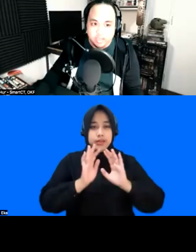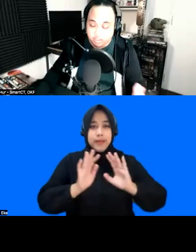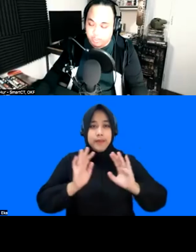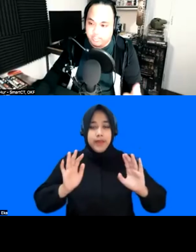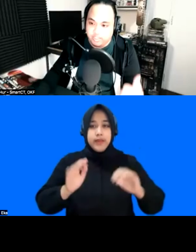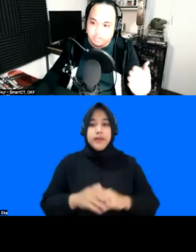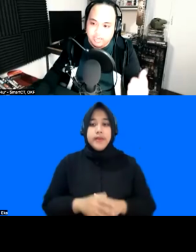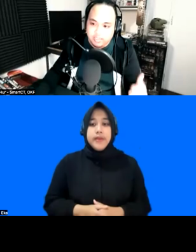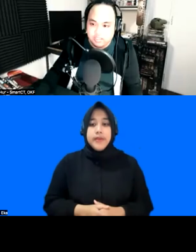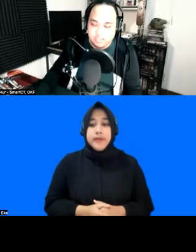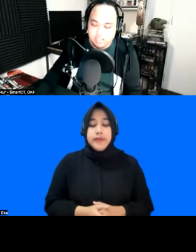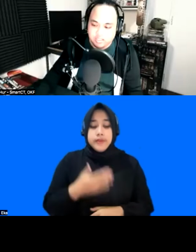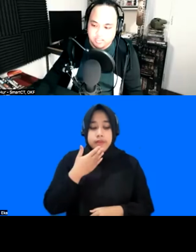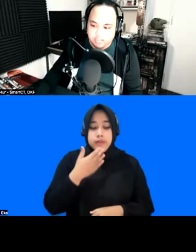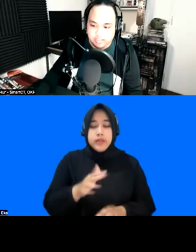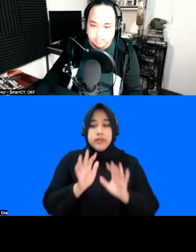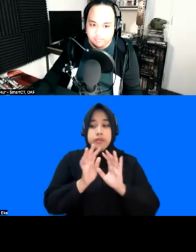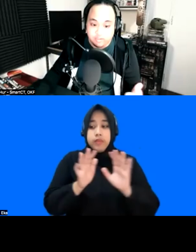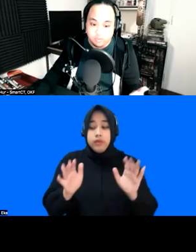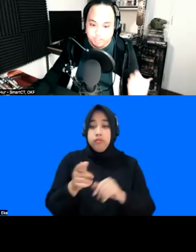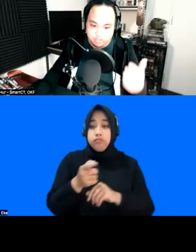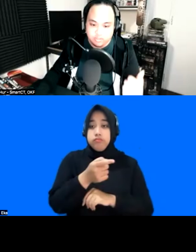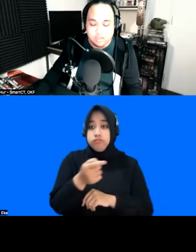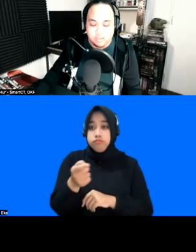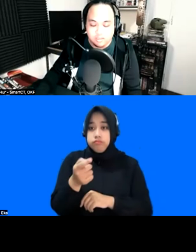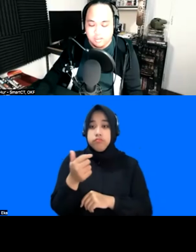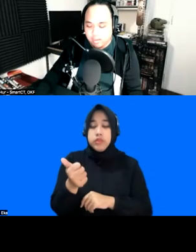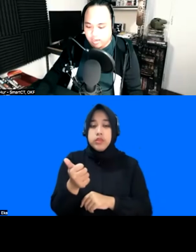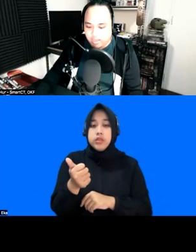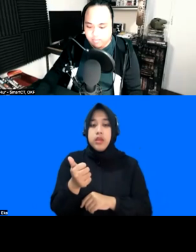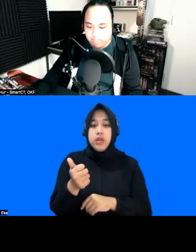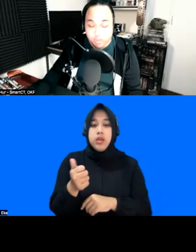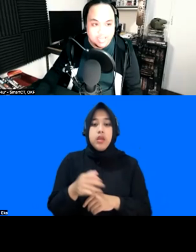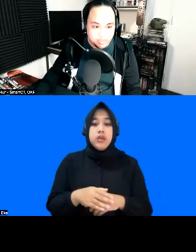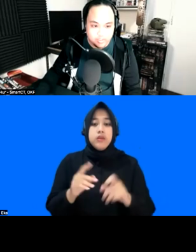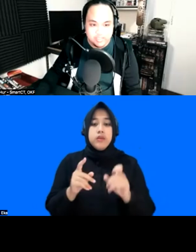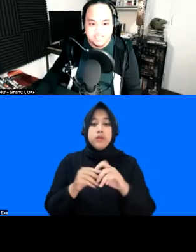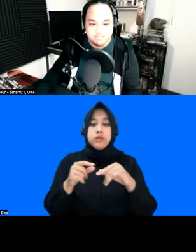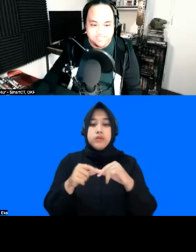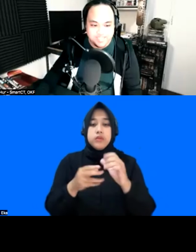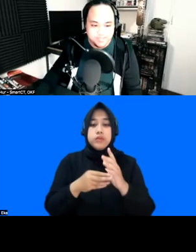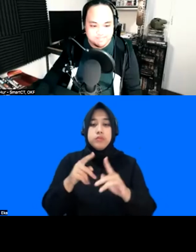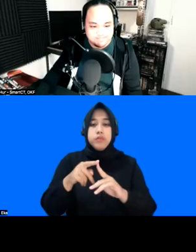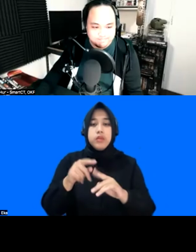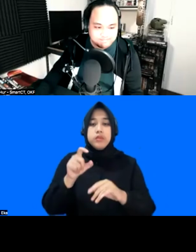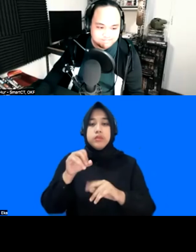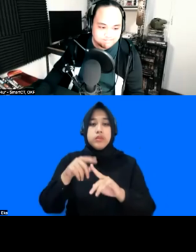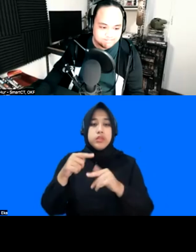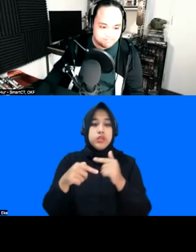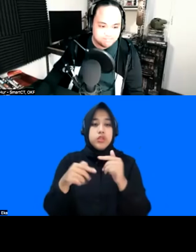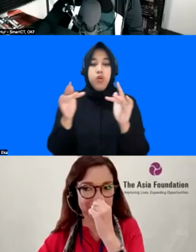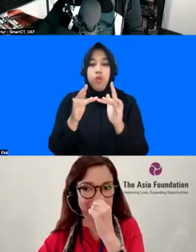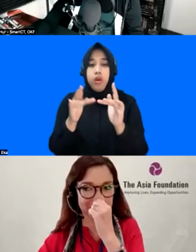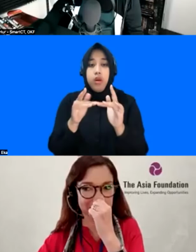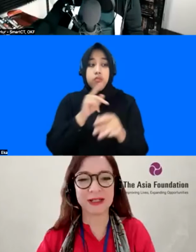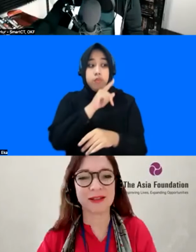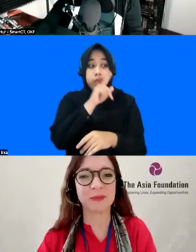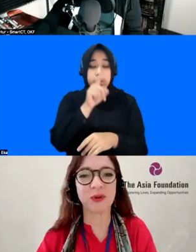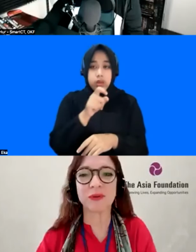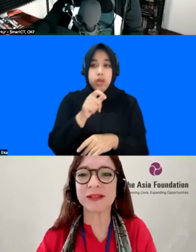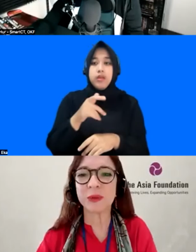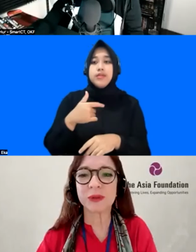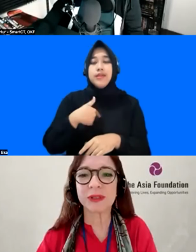and Smart City online at these links. And if you have questions, I'll be more than happy to address them. Thank you. Thank you. Thank you so much, Ben.